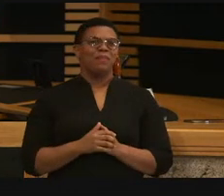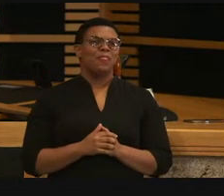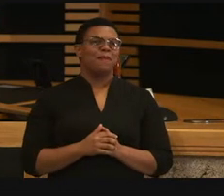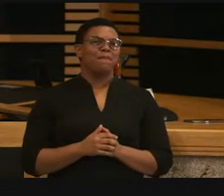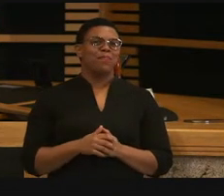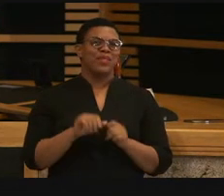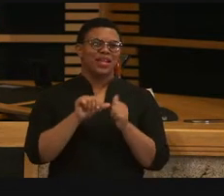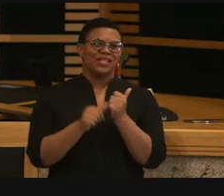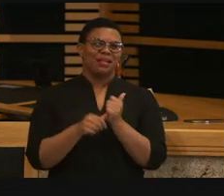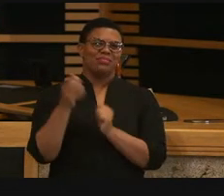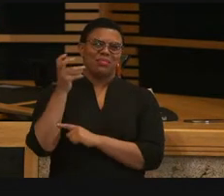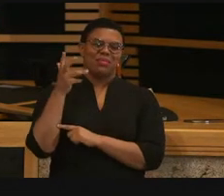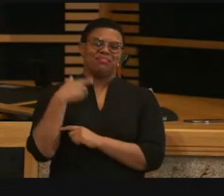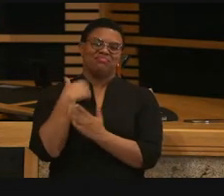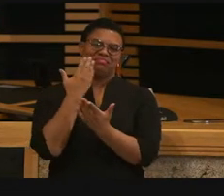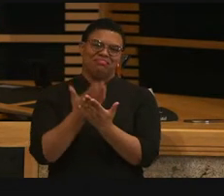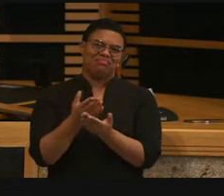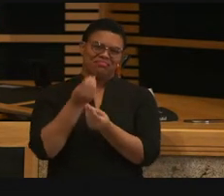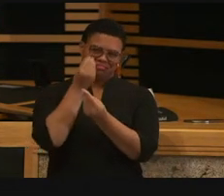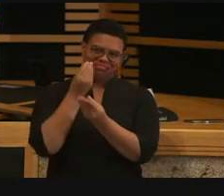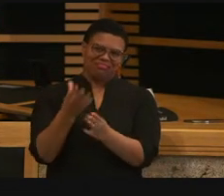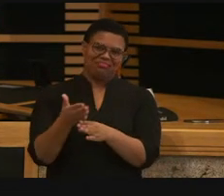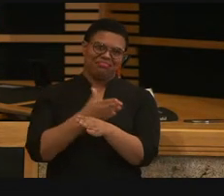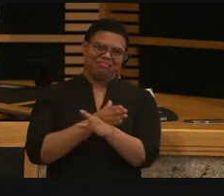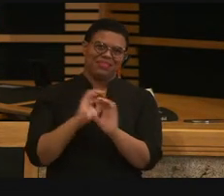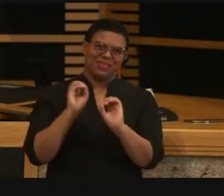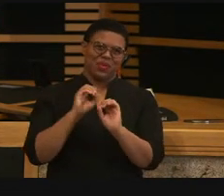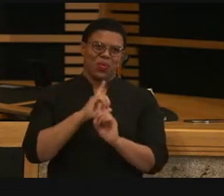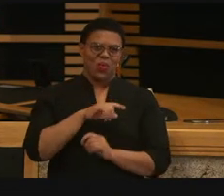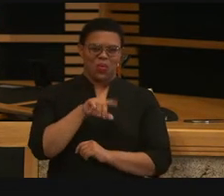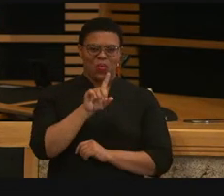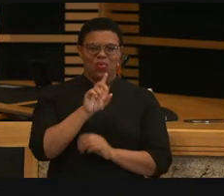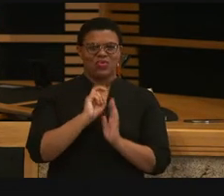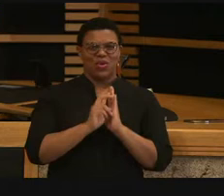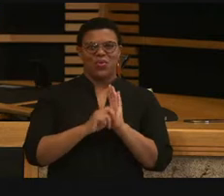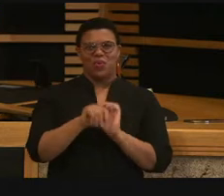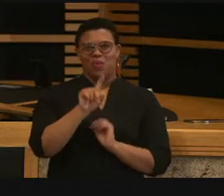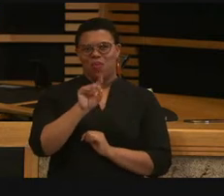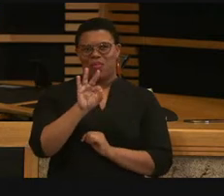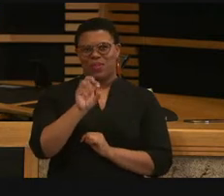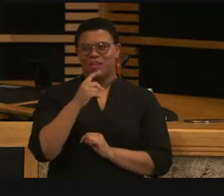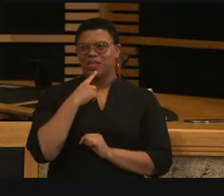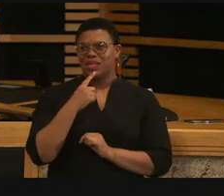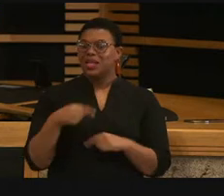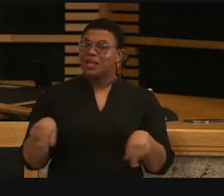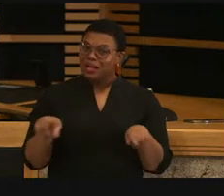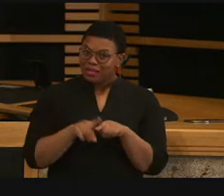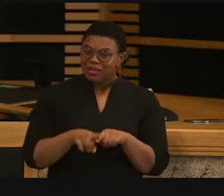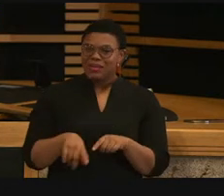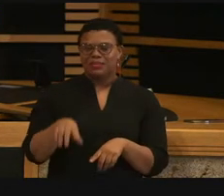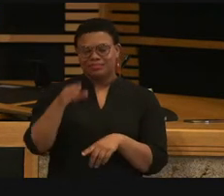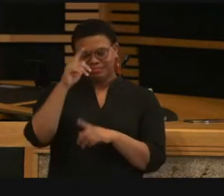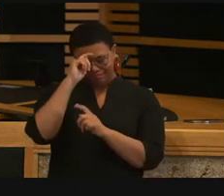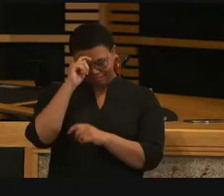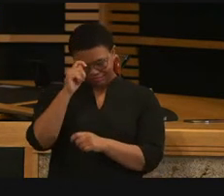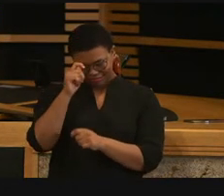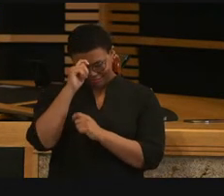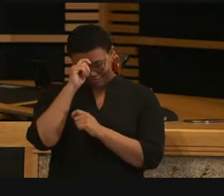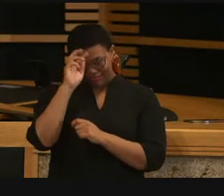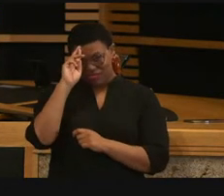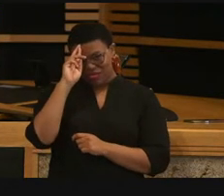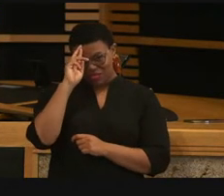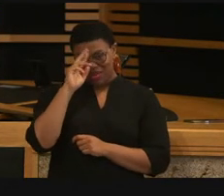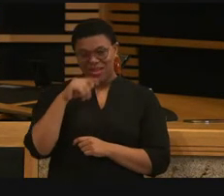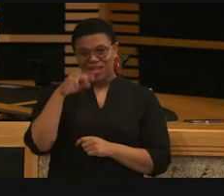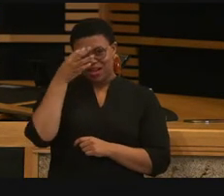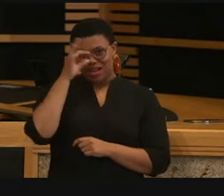Deputy Speaker, I move without notice in terms of Rule 130 that the House observe that government quest to